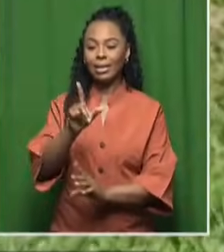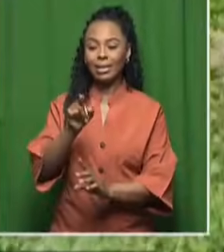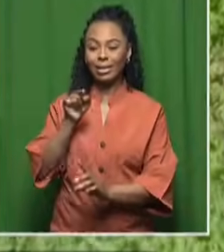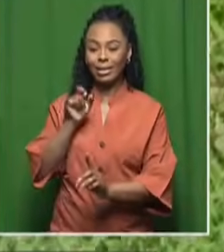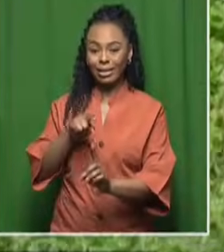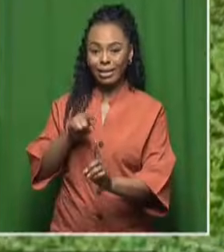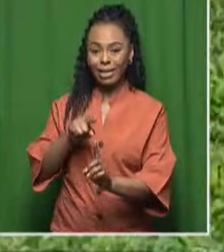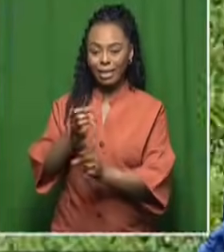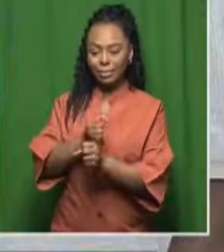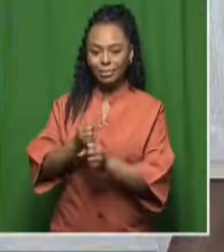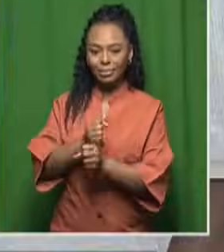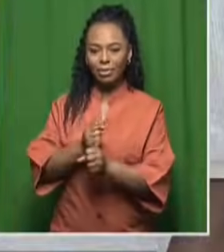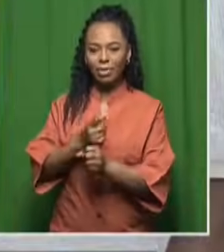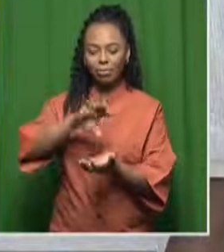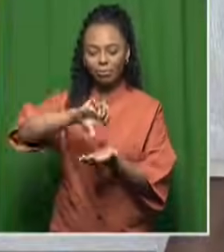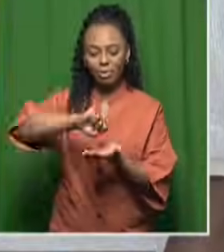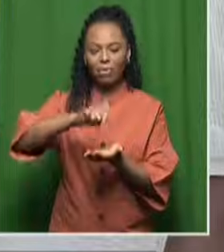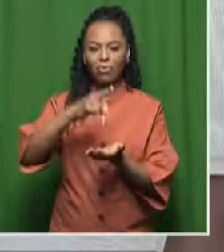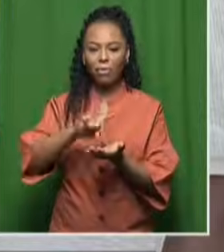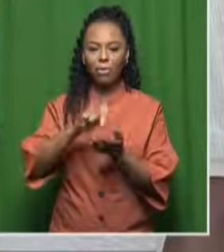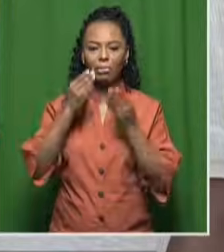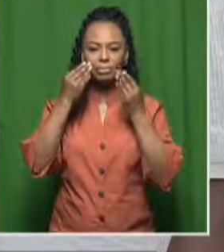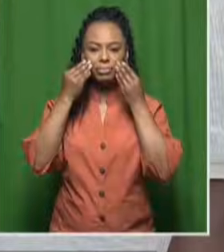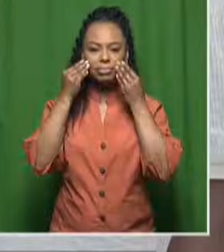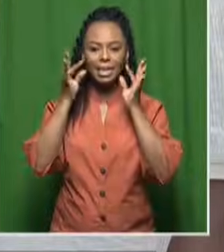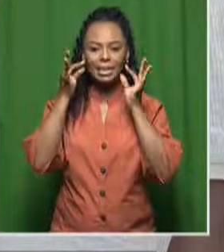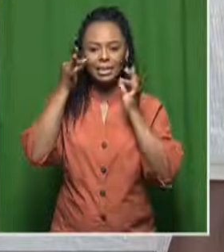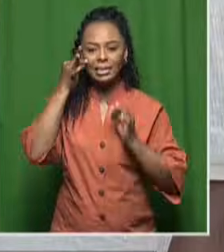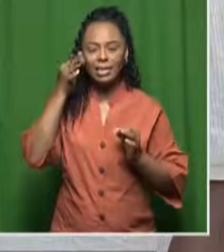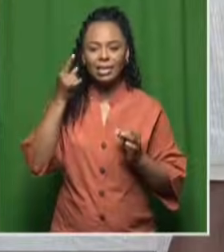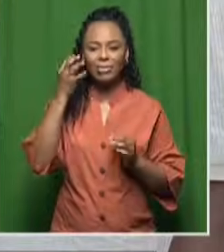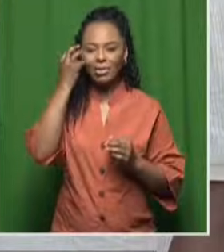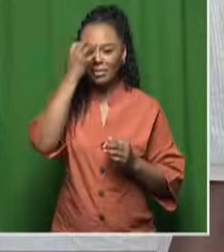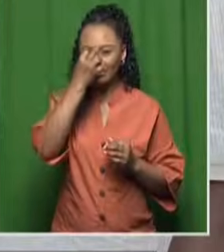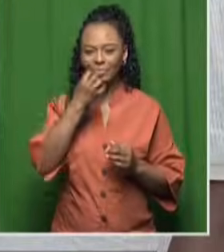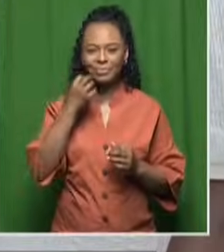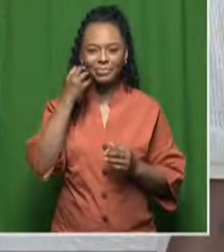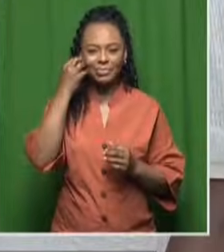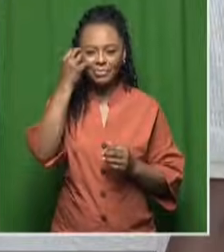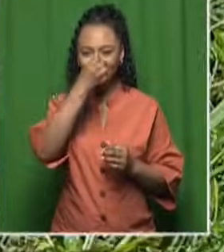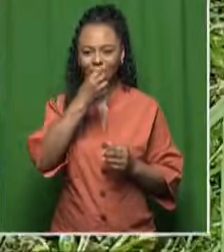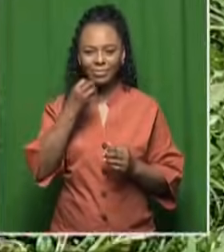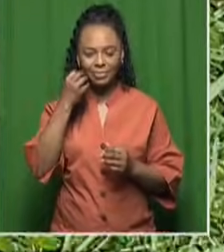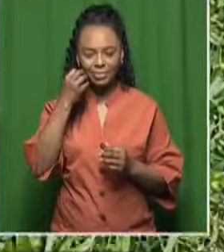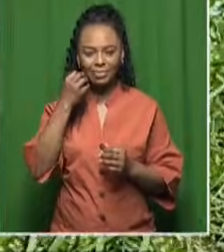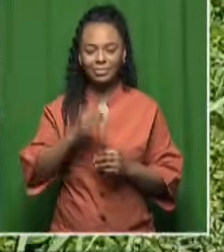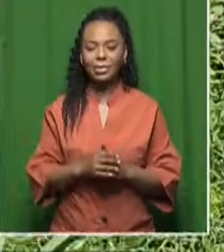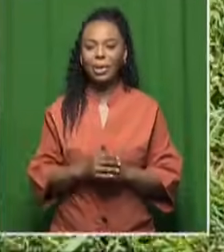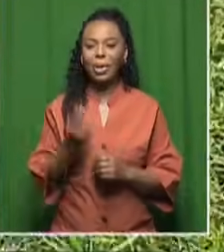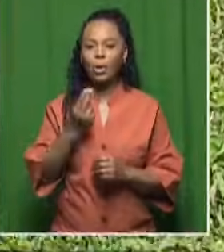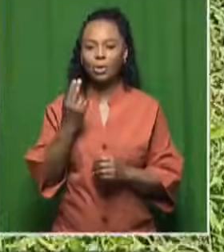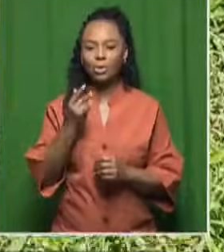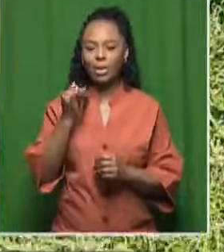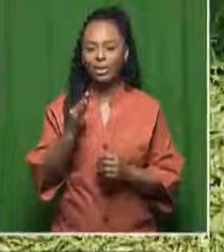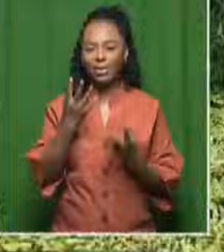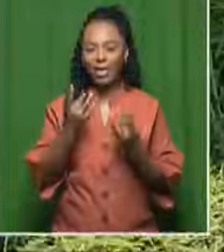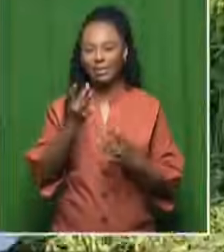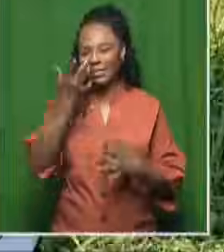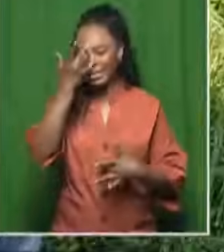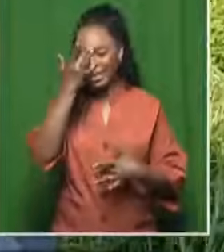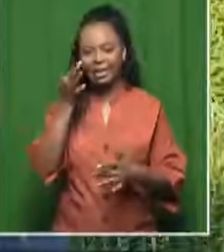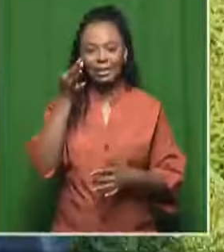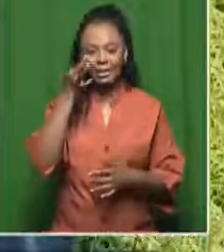manage various skin conditions, including acne, rashes, and certain fungal infection. The baobab seed oil is